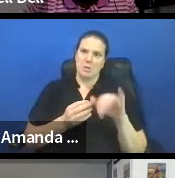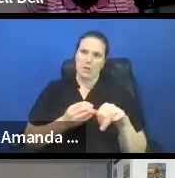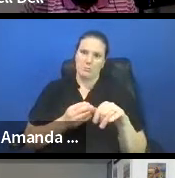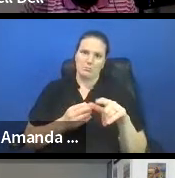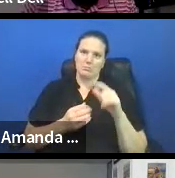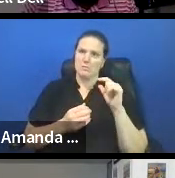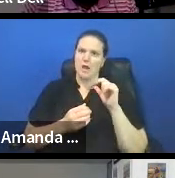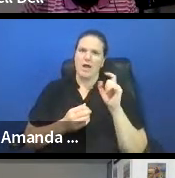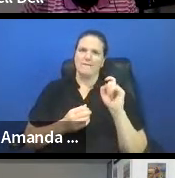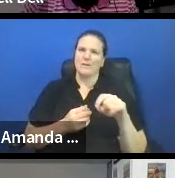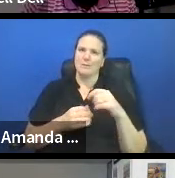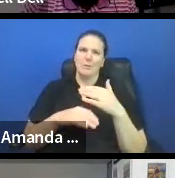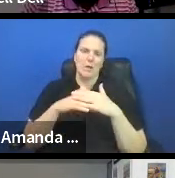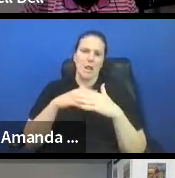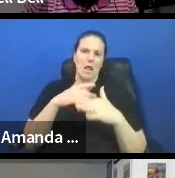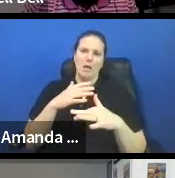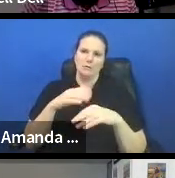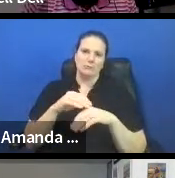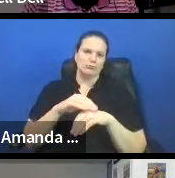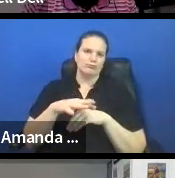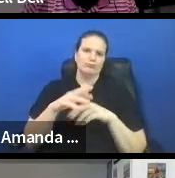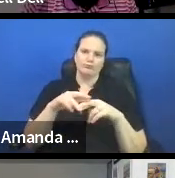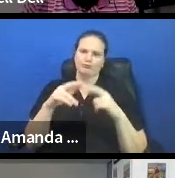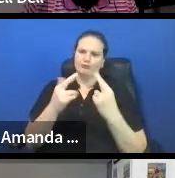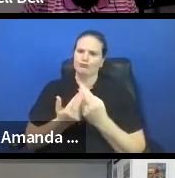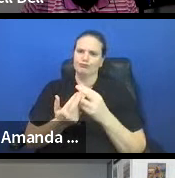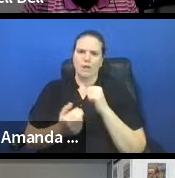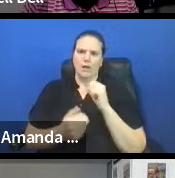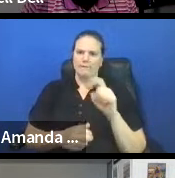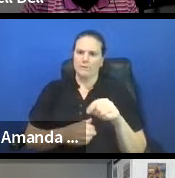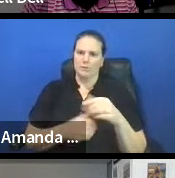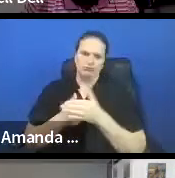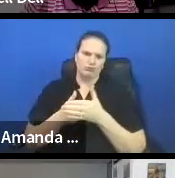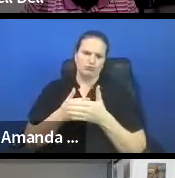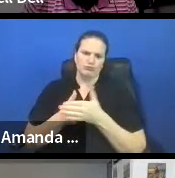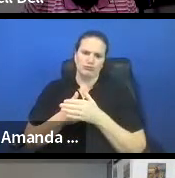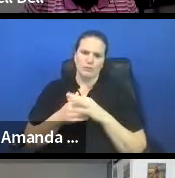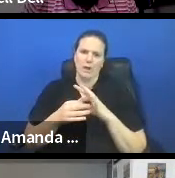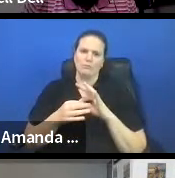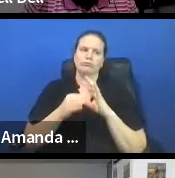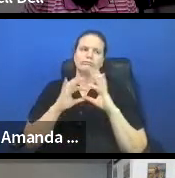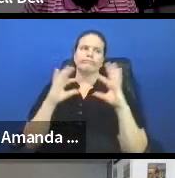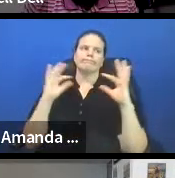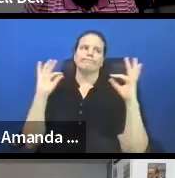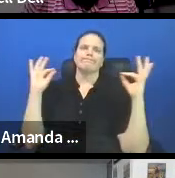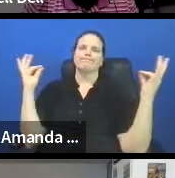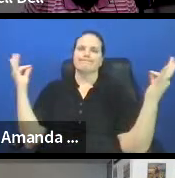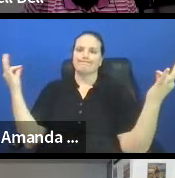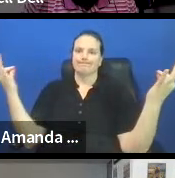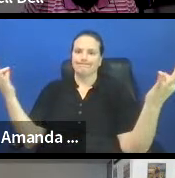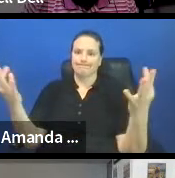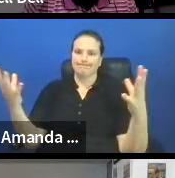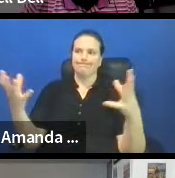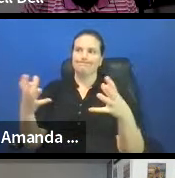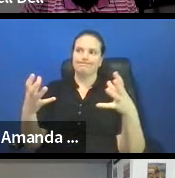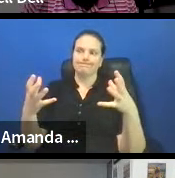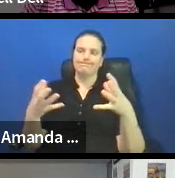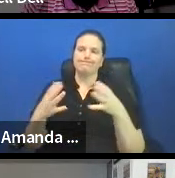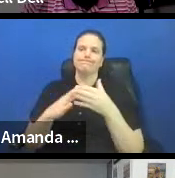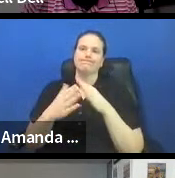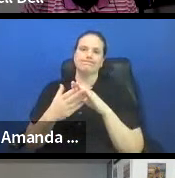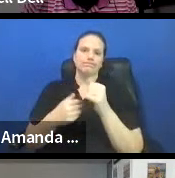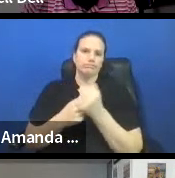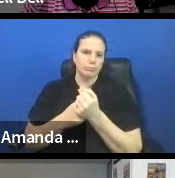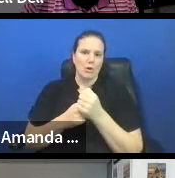have to be, blood relatives, doesn't have to be immediate, but it's an extended family, one family that you want to help, you want to support, you